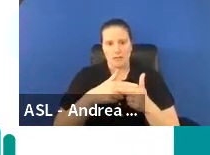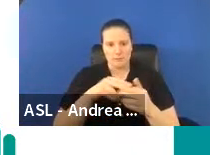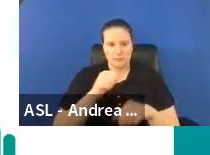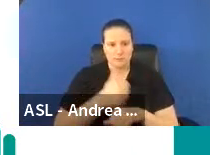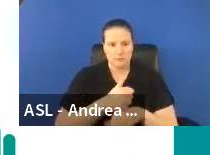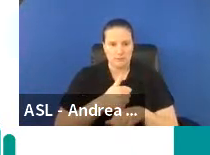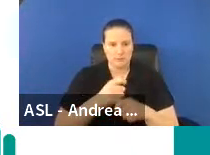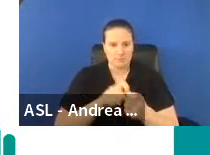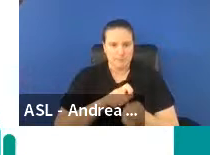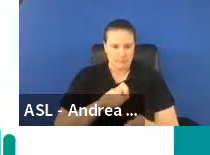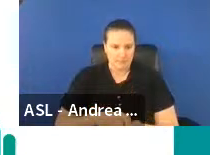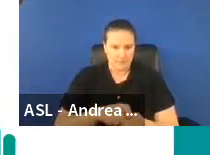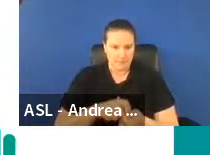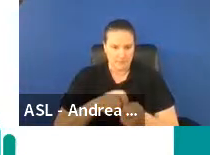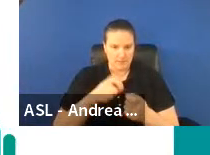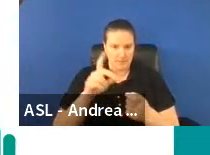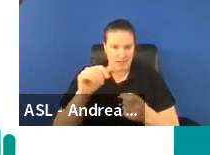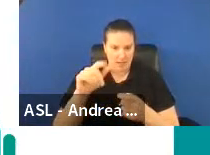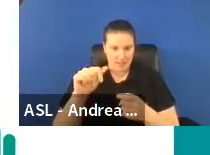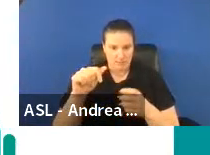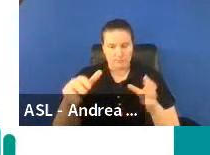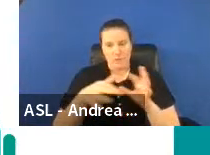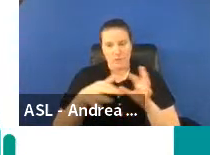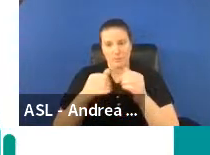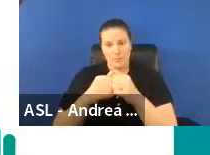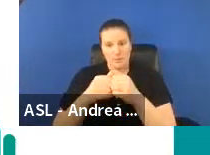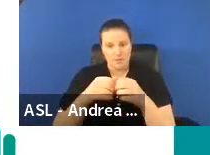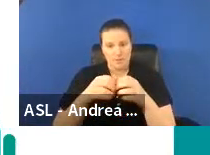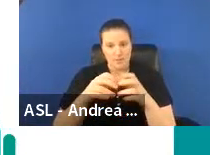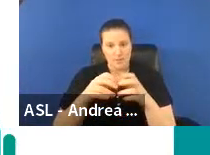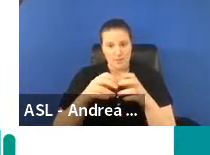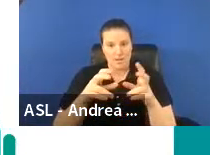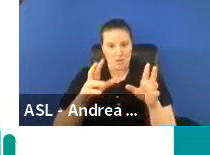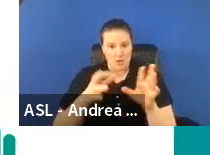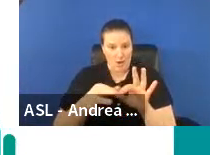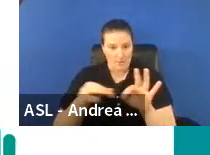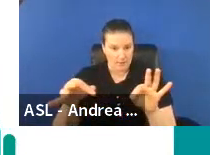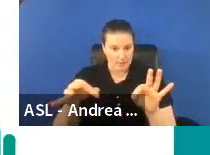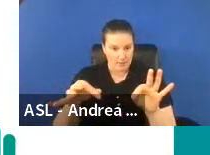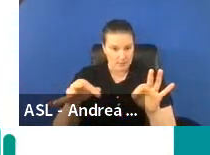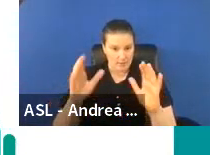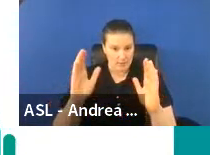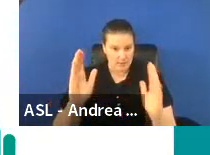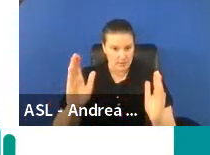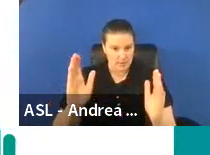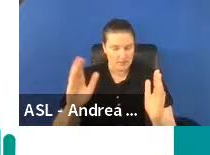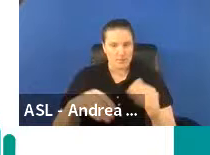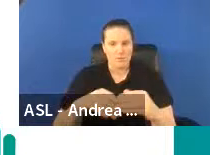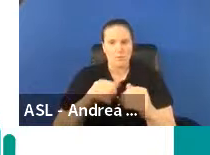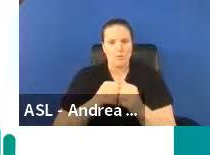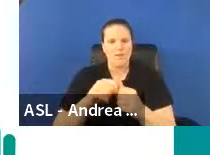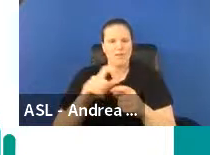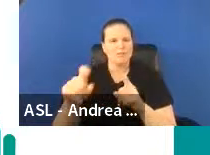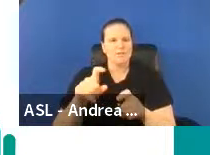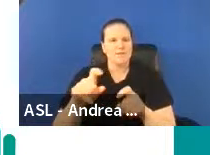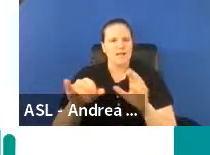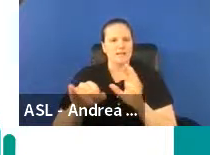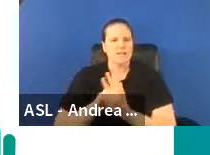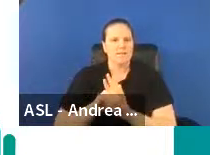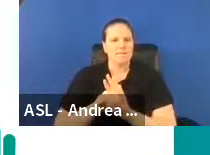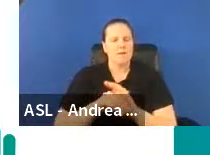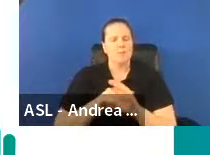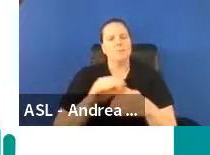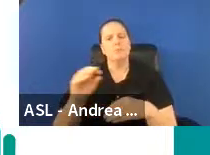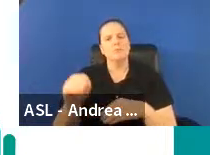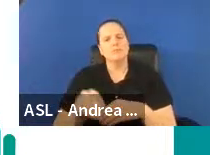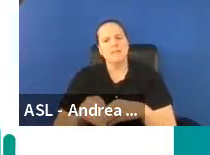specific data metric tied to a comment that's made or something within the surveys that were identified either in a percentage